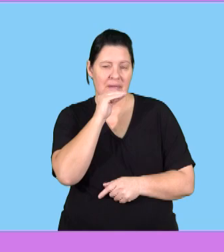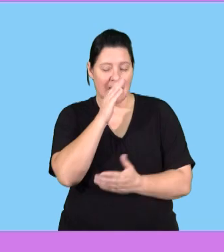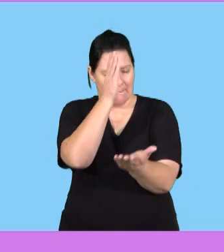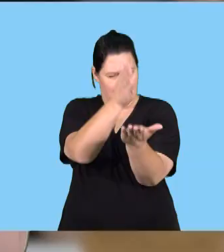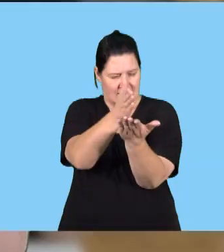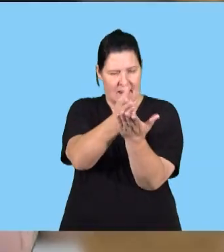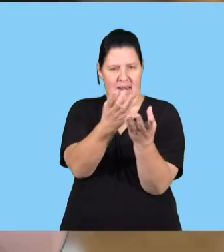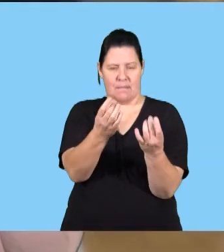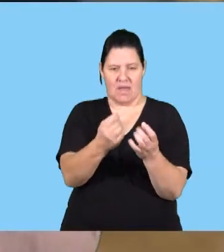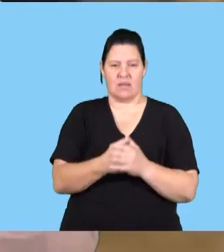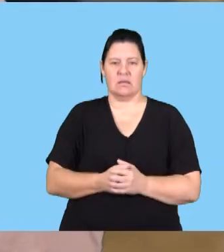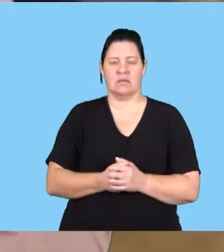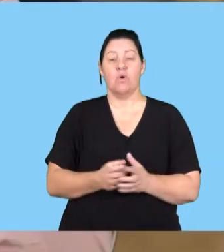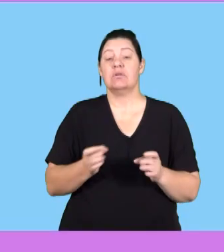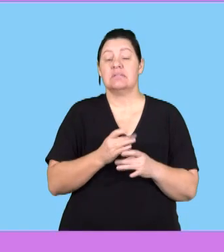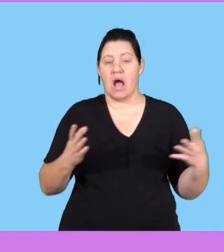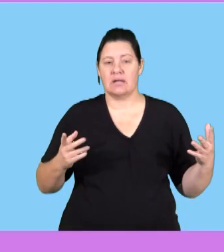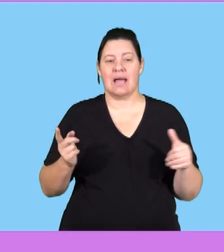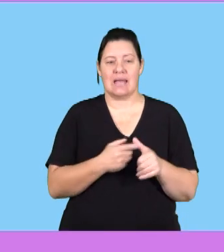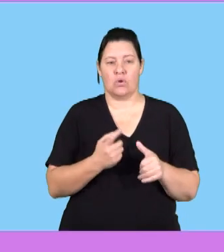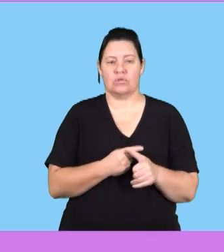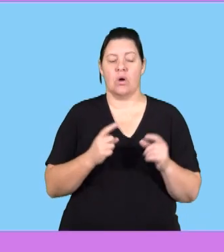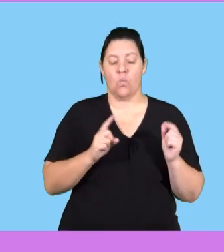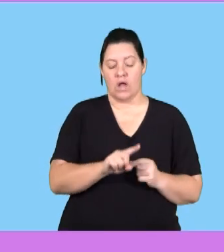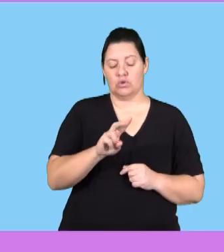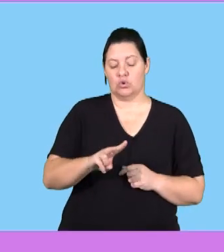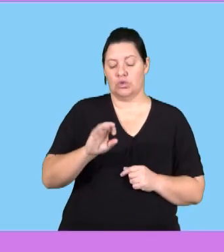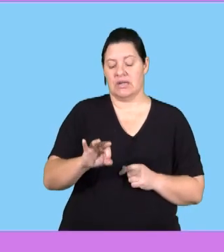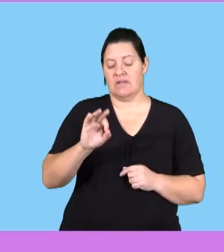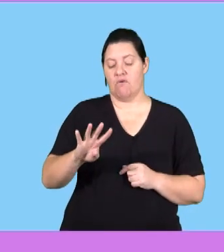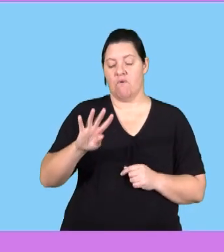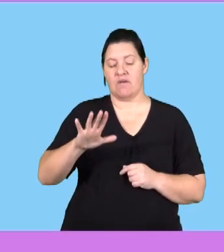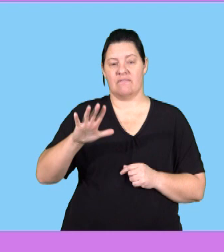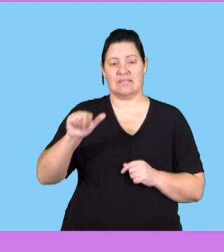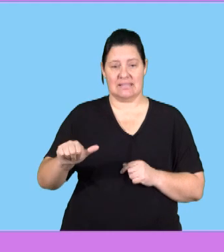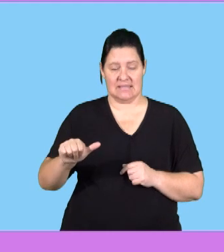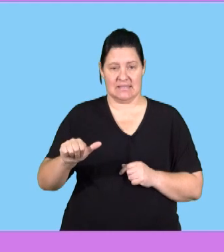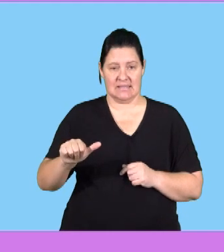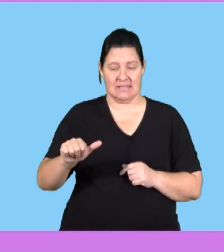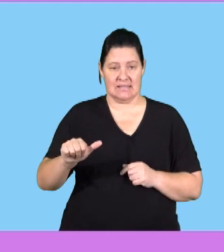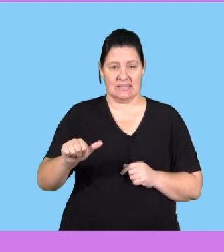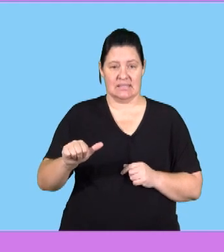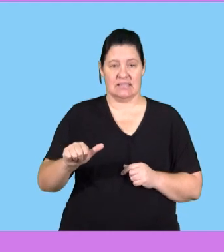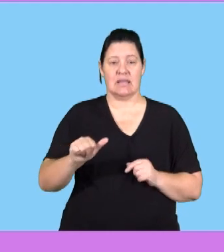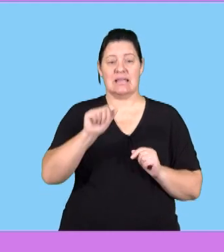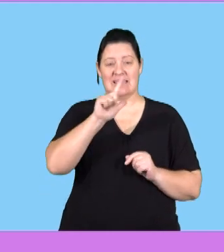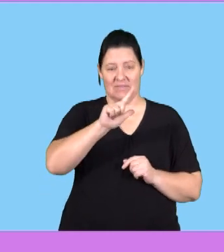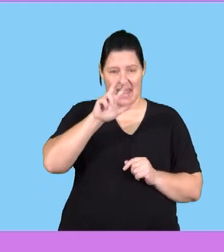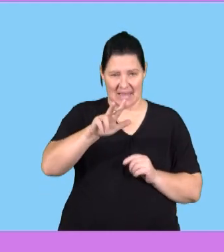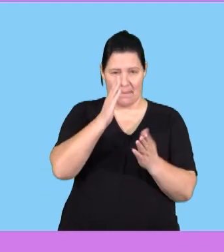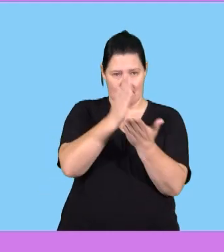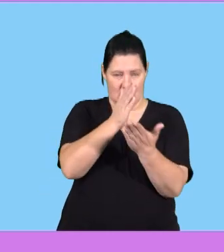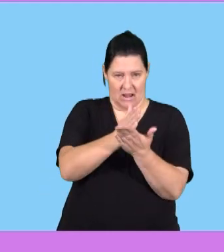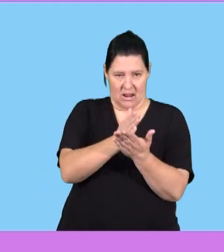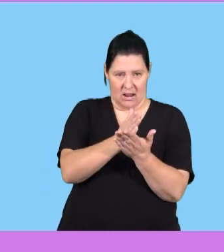median again? It's the middle number. So I'm going to start by counting 1, 2, 3, 4, 5, 6. So we agree that 78